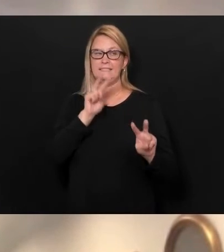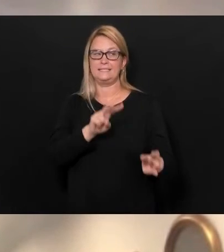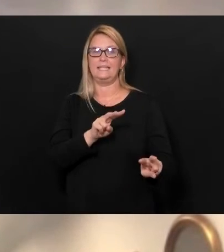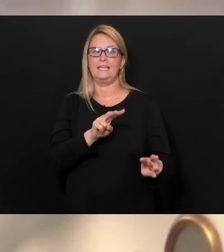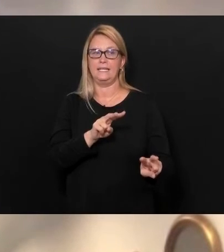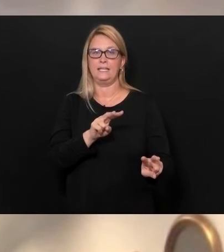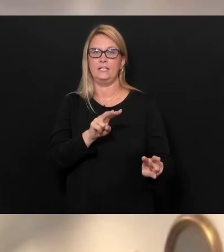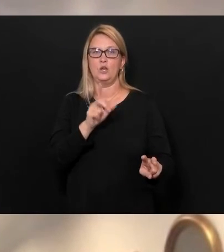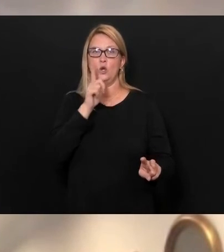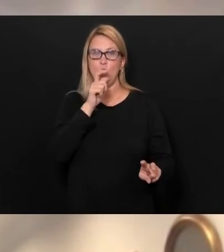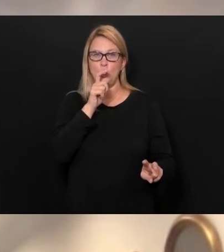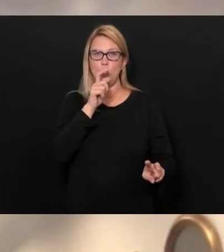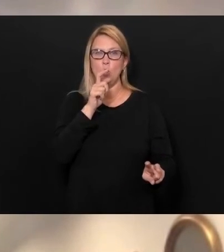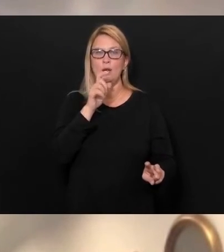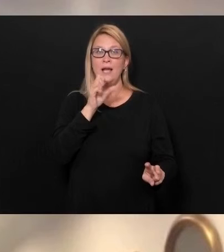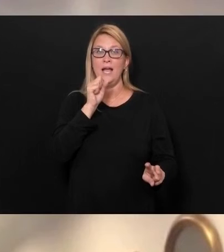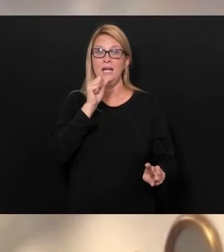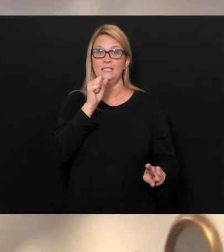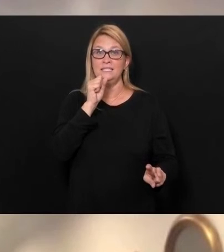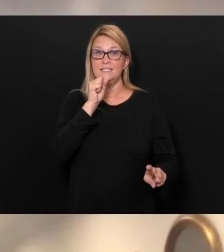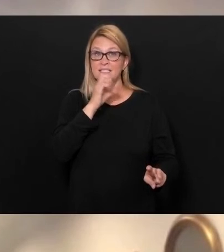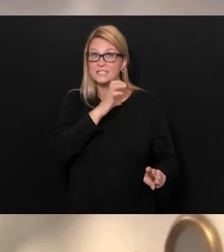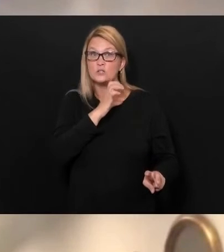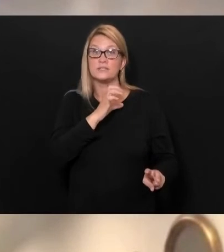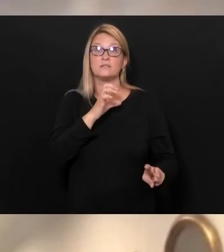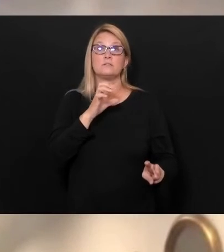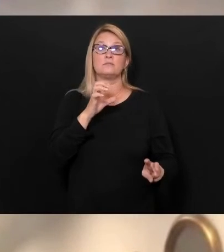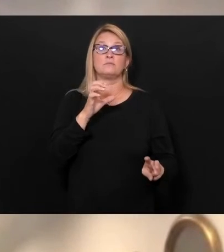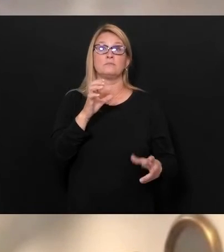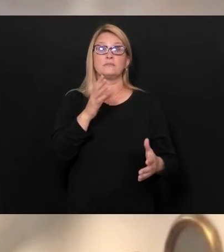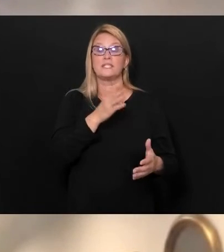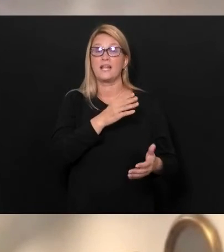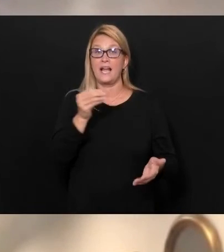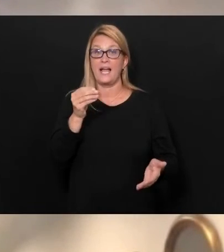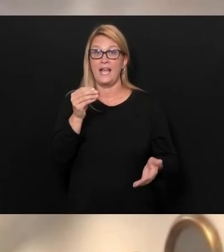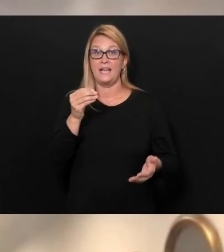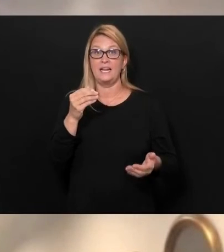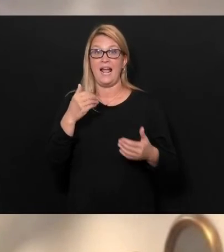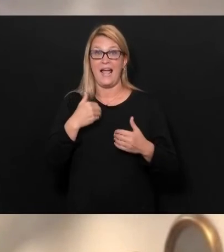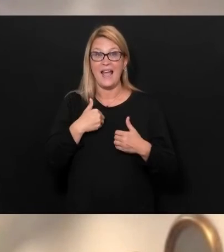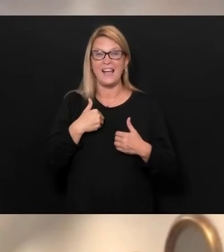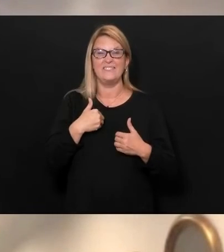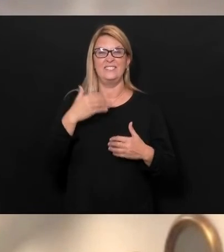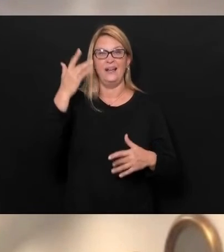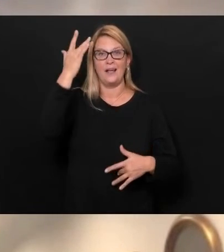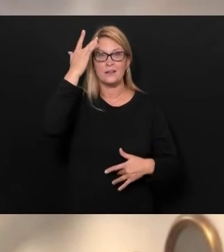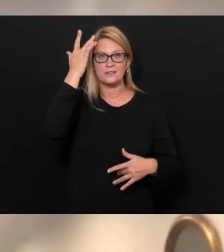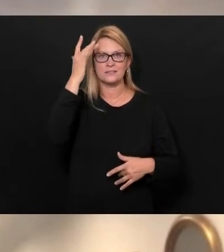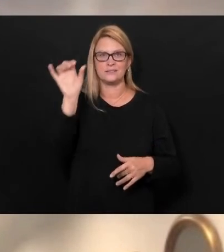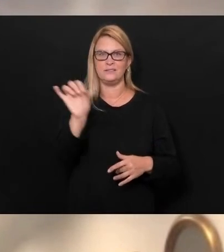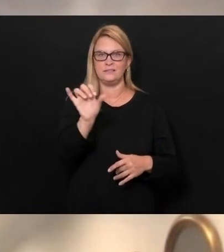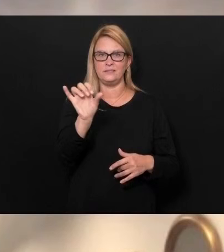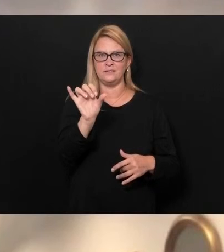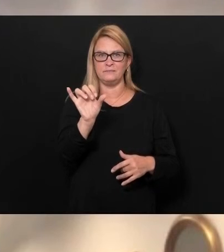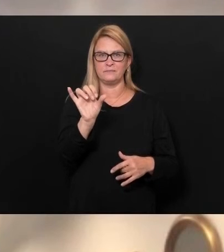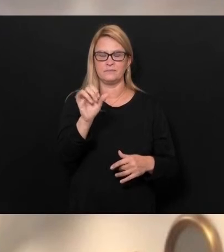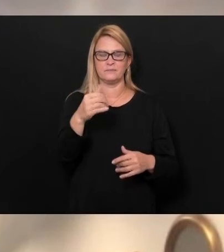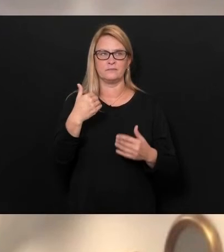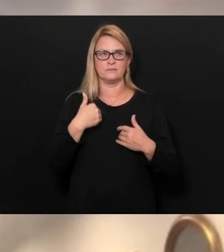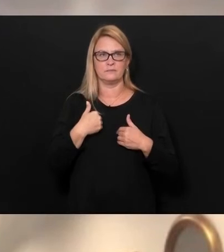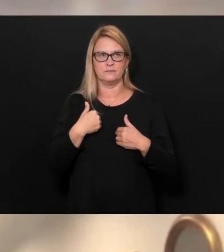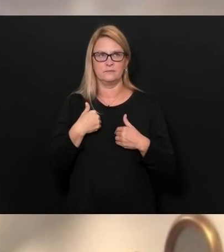who are both elderly in age and also have pre-existing medical conditions, that we will